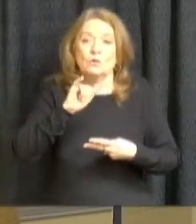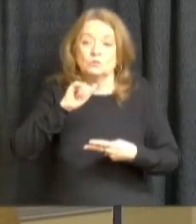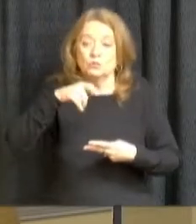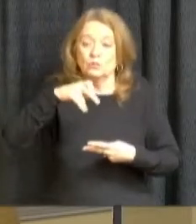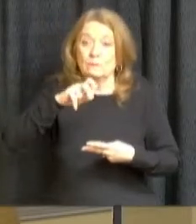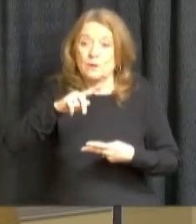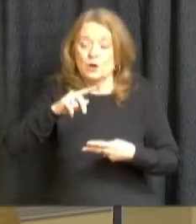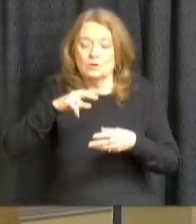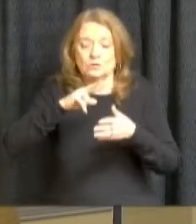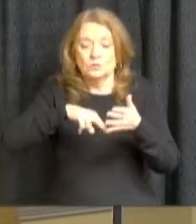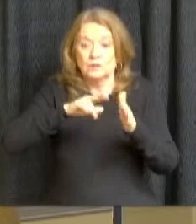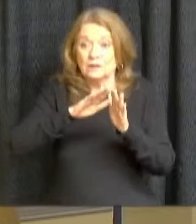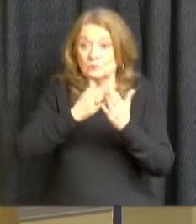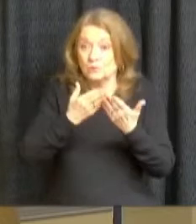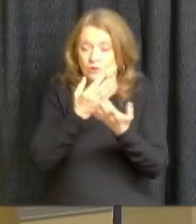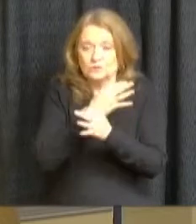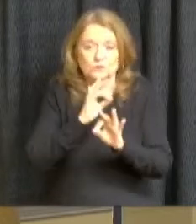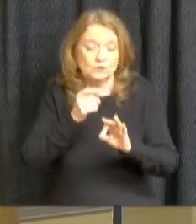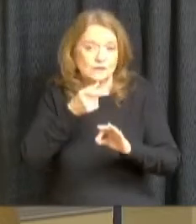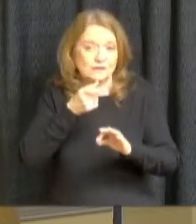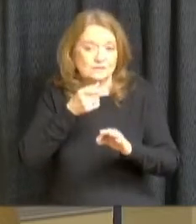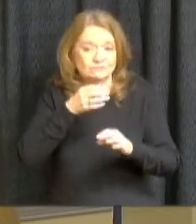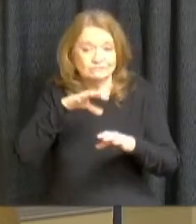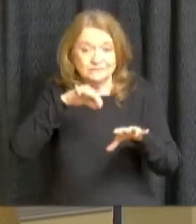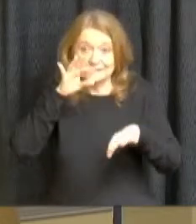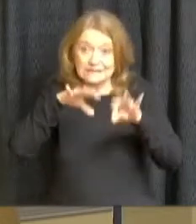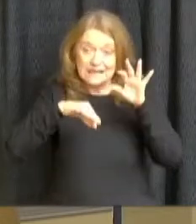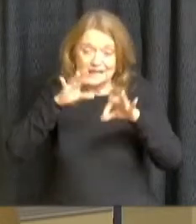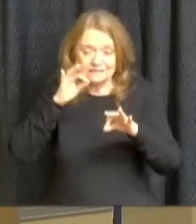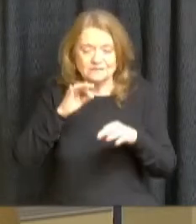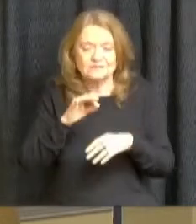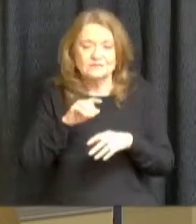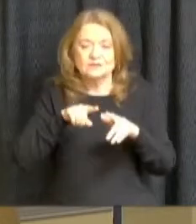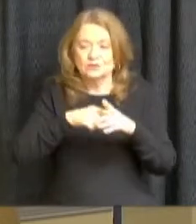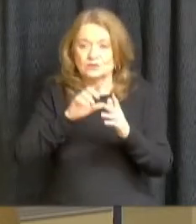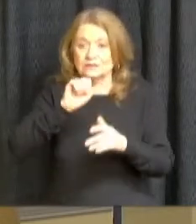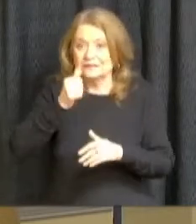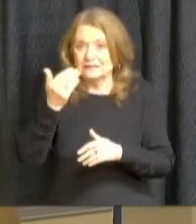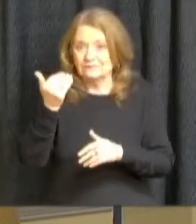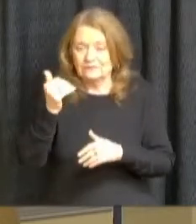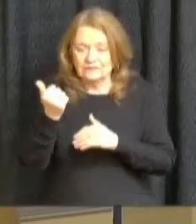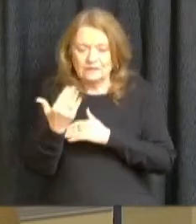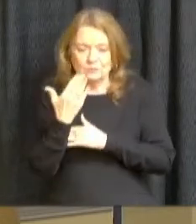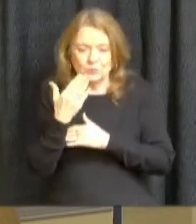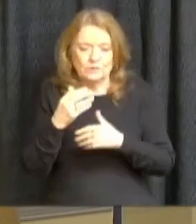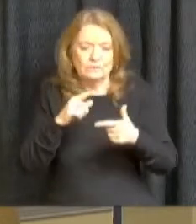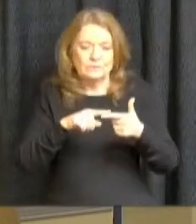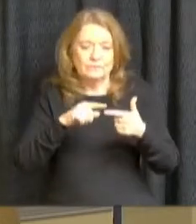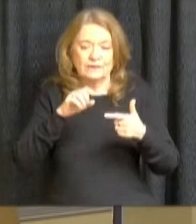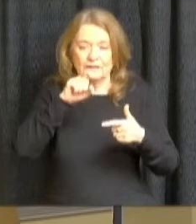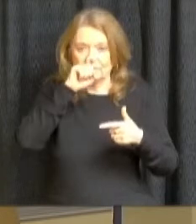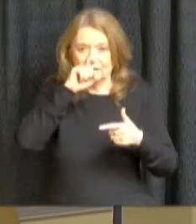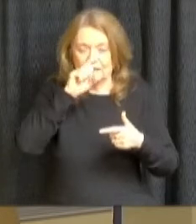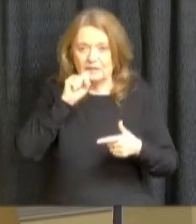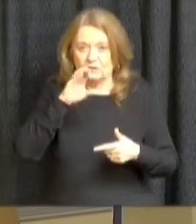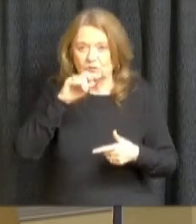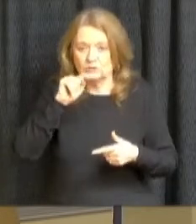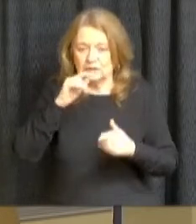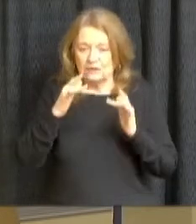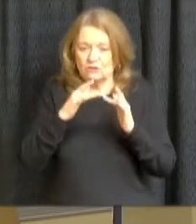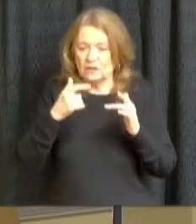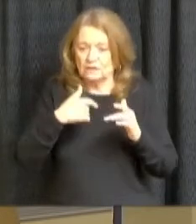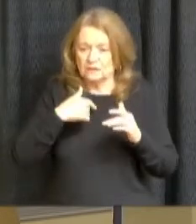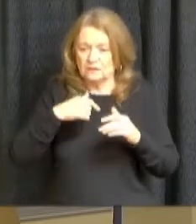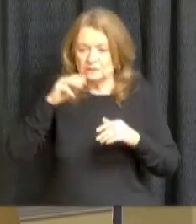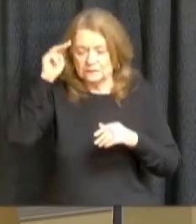snacks. Starts at 10:15 a.m. And then the second thing is I had a Eagle Scout contact me